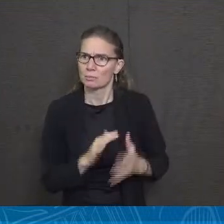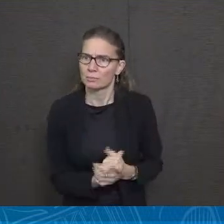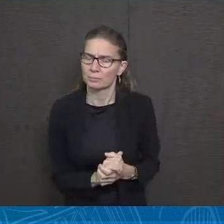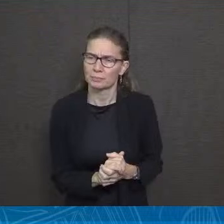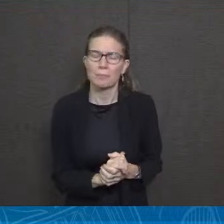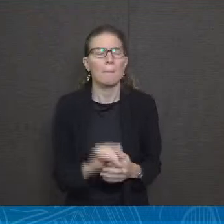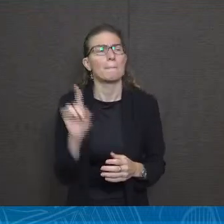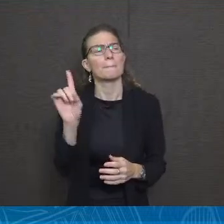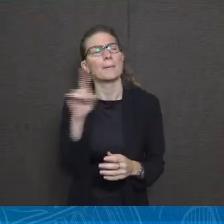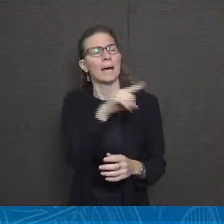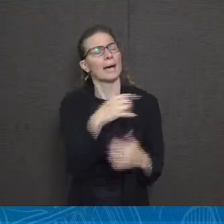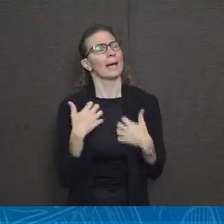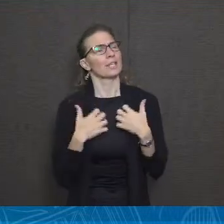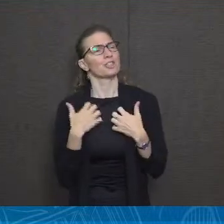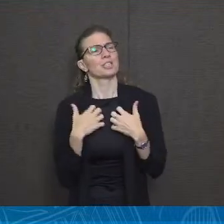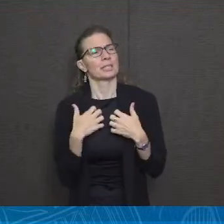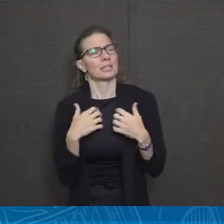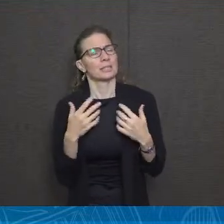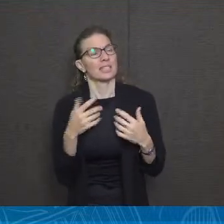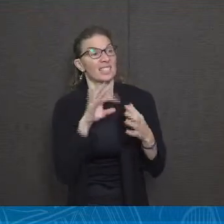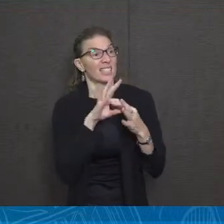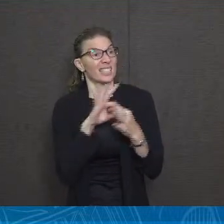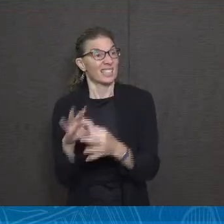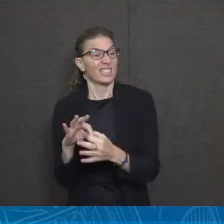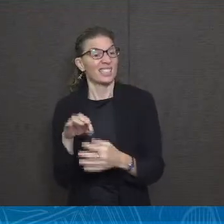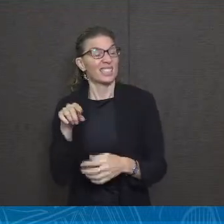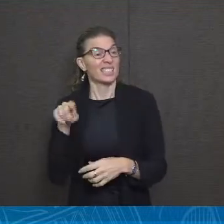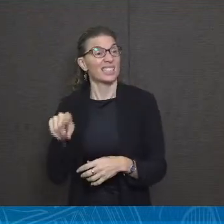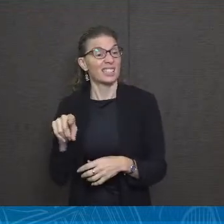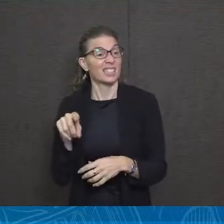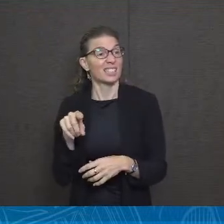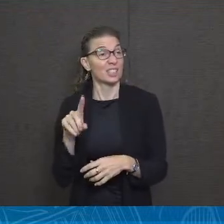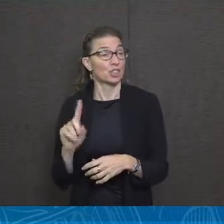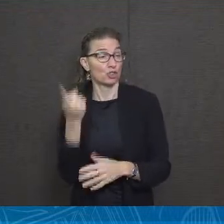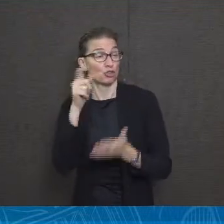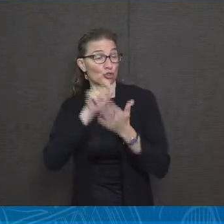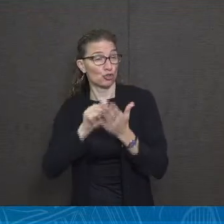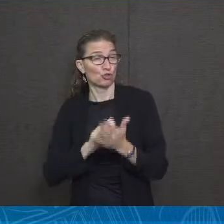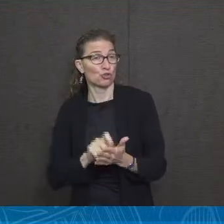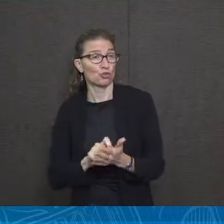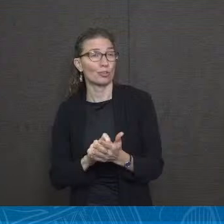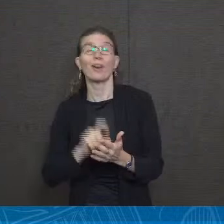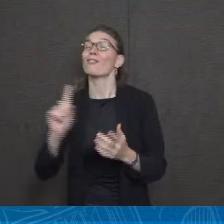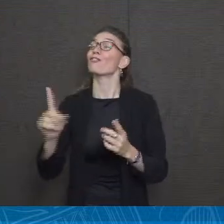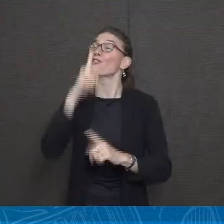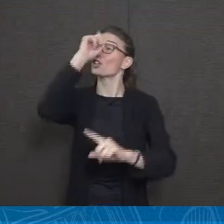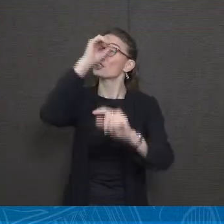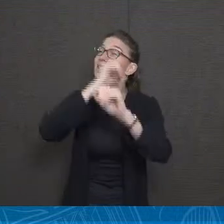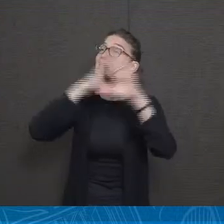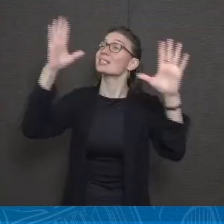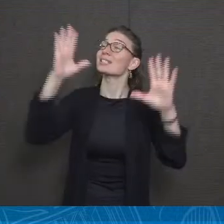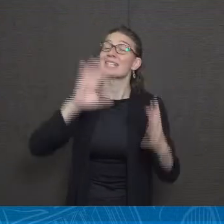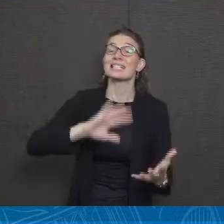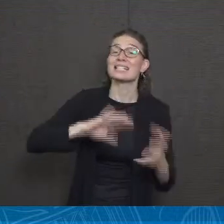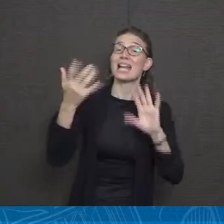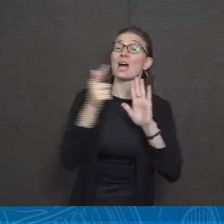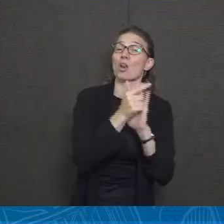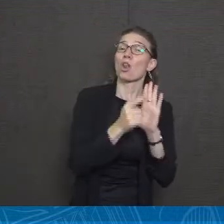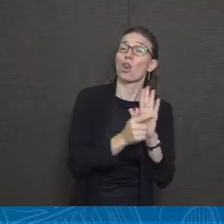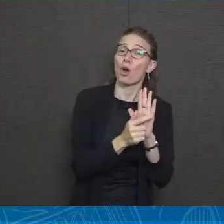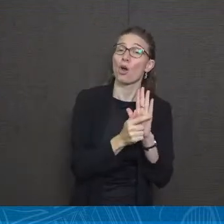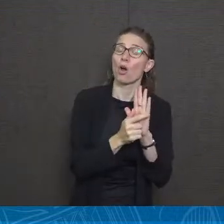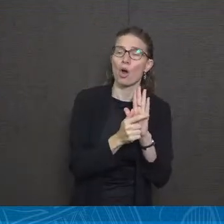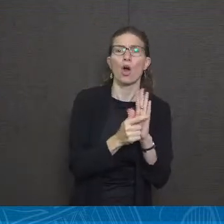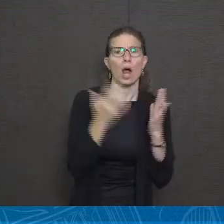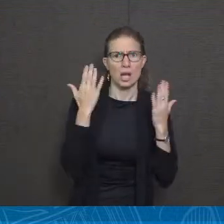the speakers, is much broader than the original conception of disaster law, which was about response. So the fact